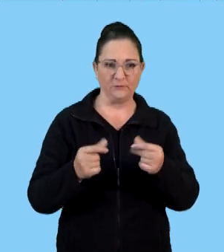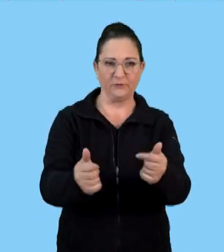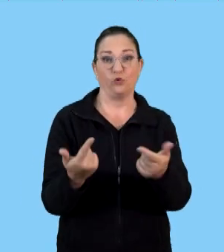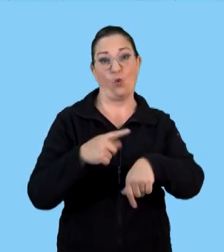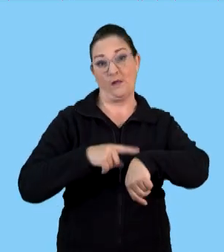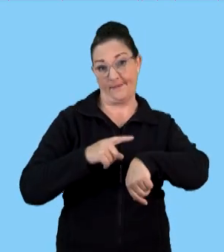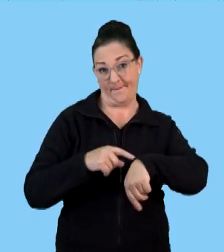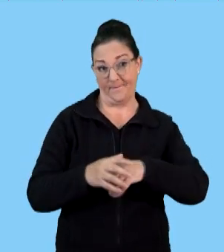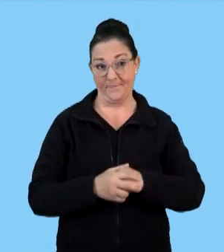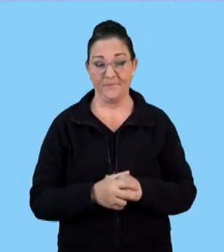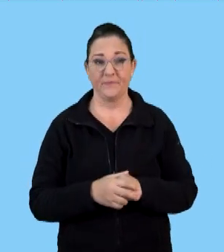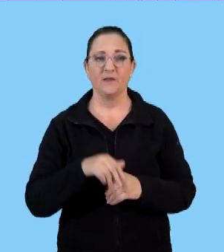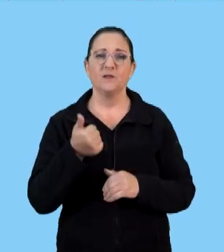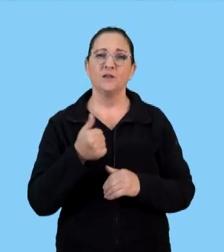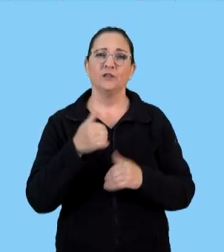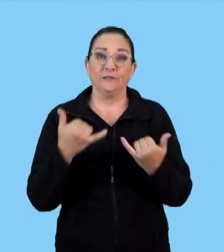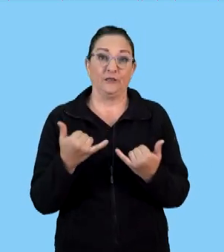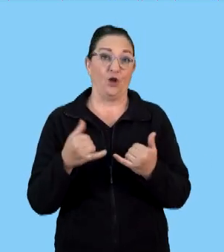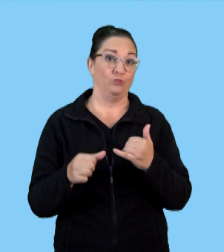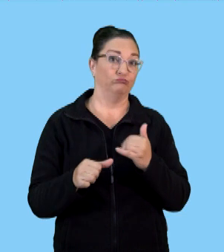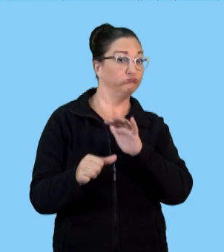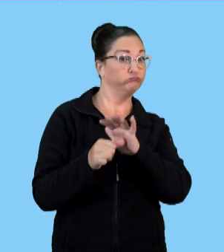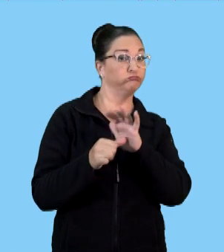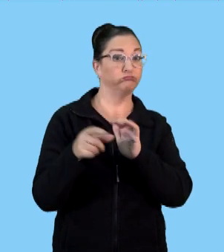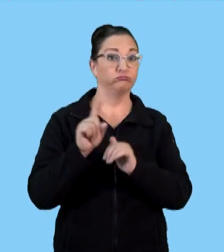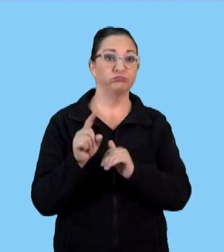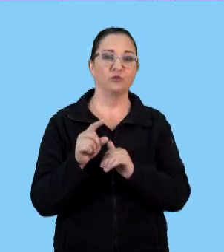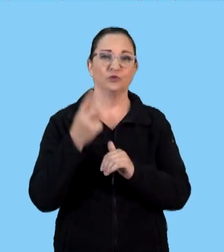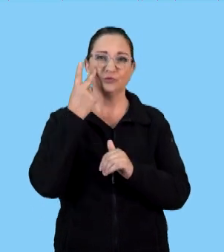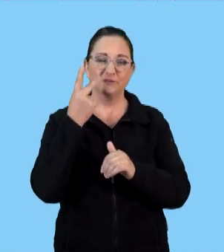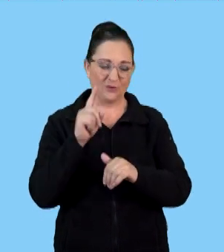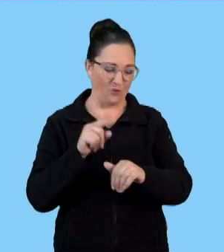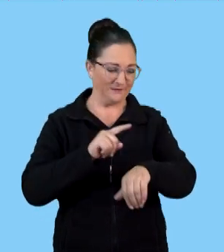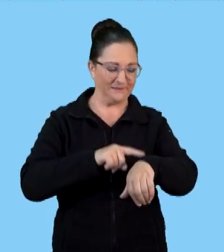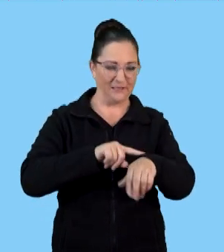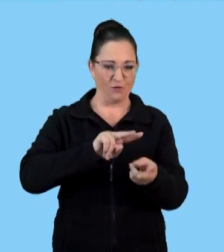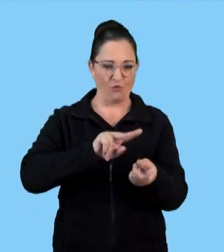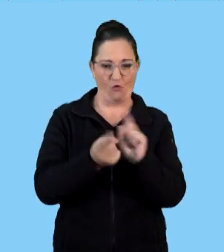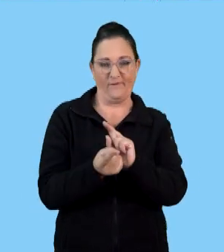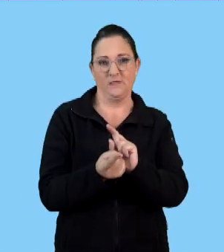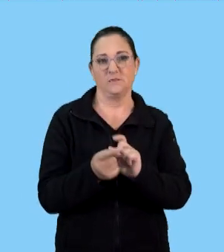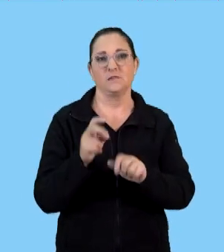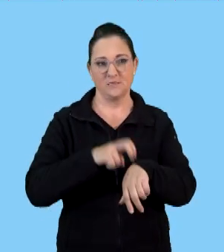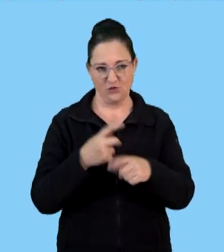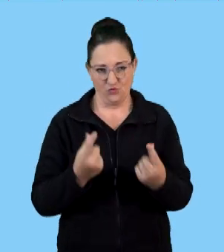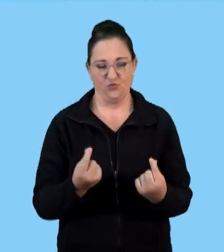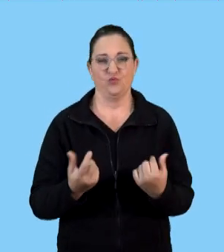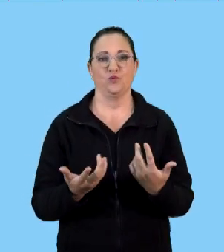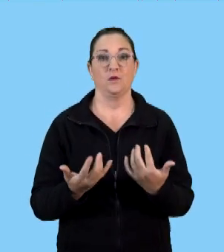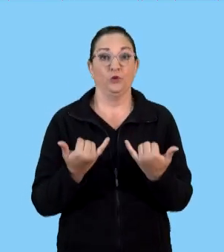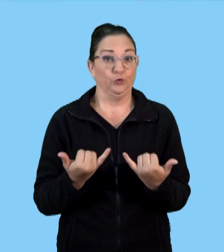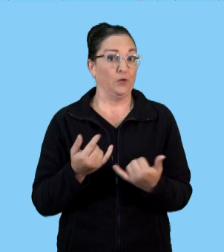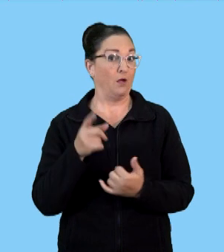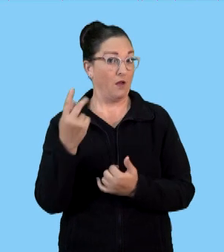or time. Okay? And then key here, perform time conversions. Also important in today's lesson